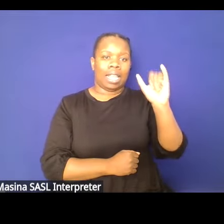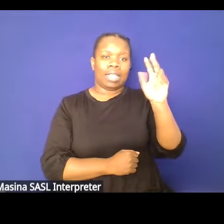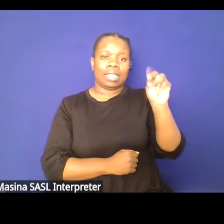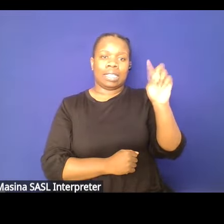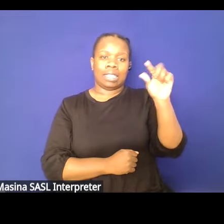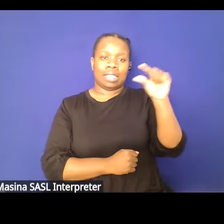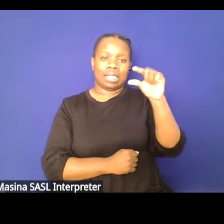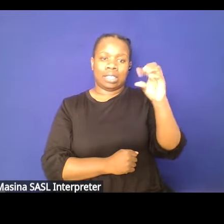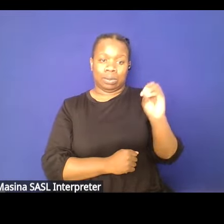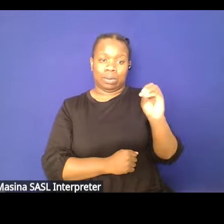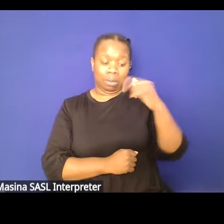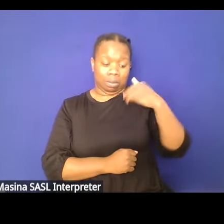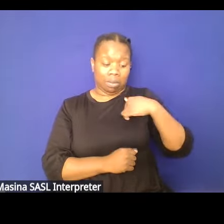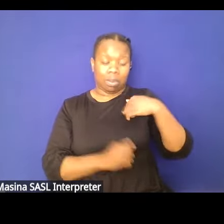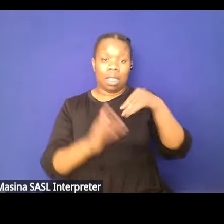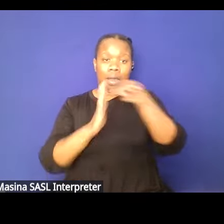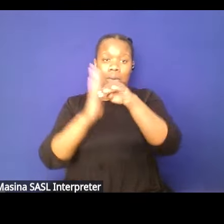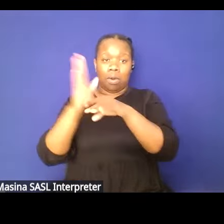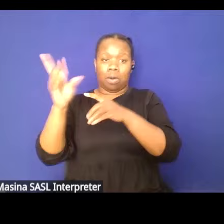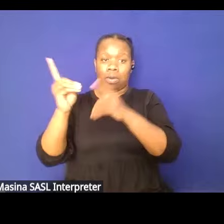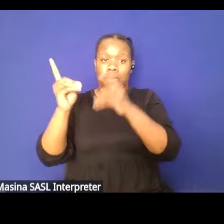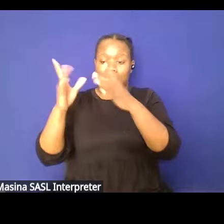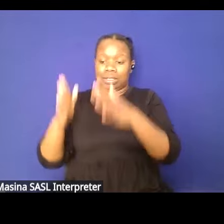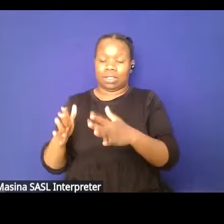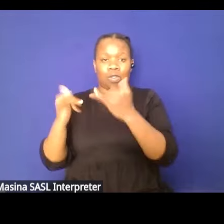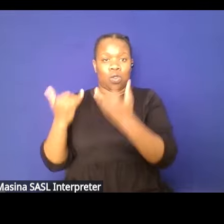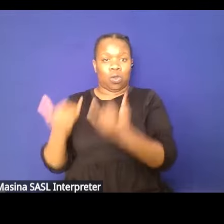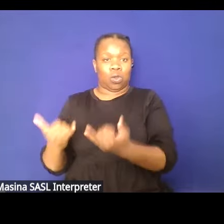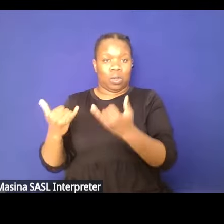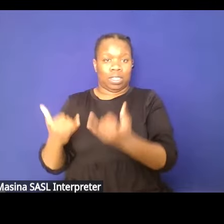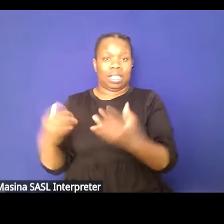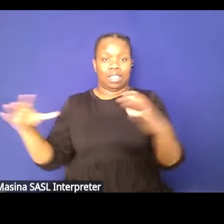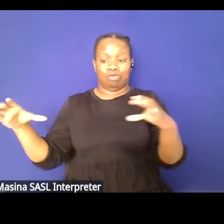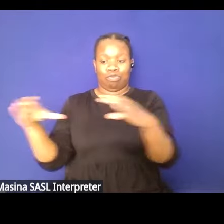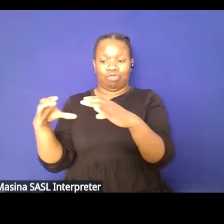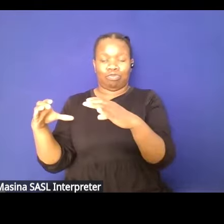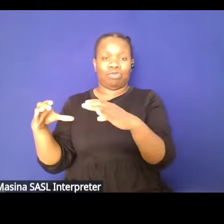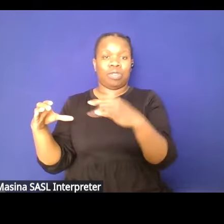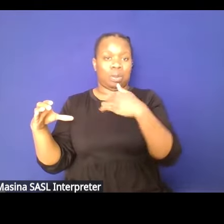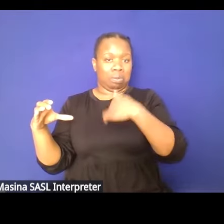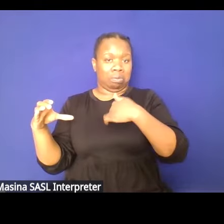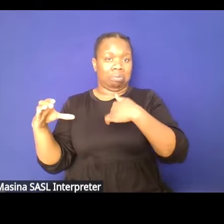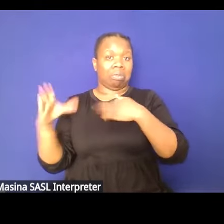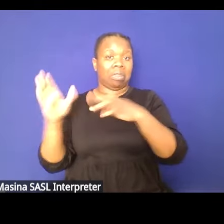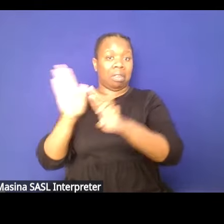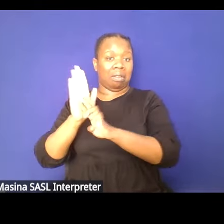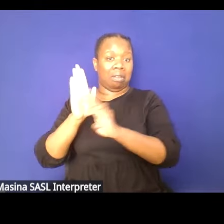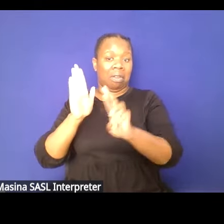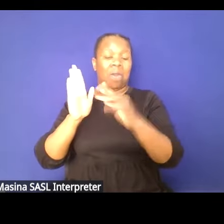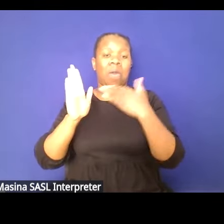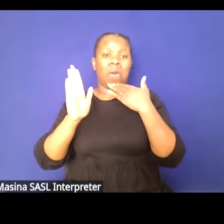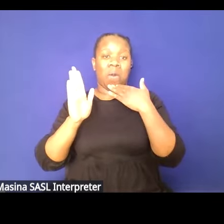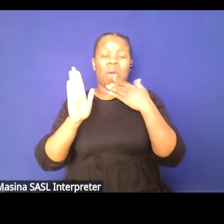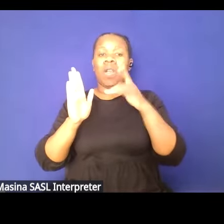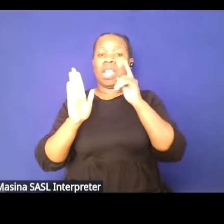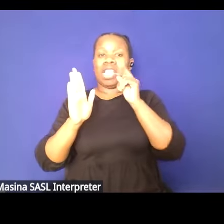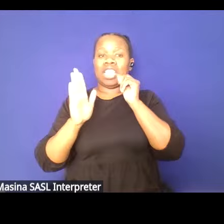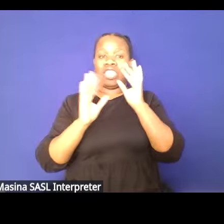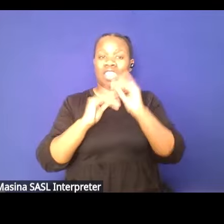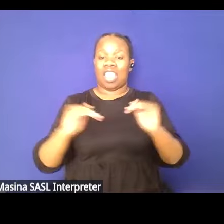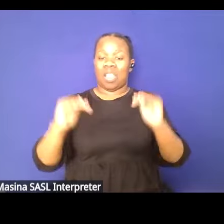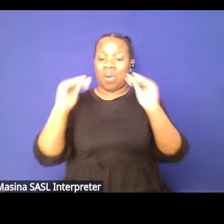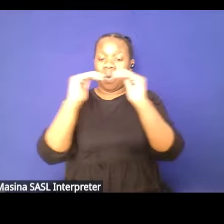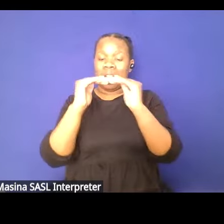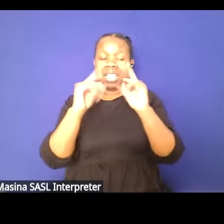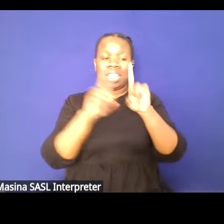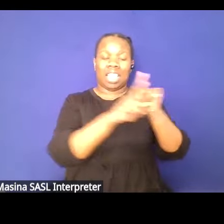as your program director for today's session. I'm here representing the Gender Equality and Persons with Disability Unit